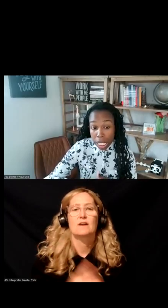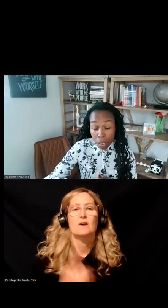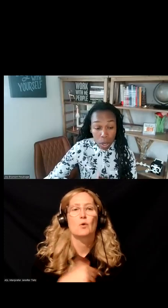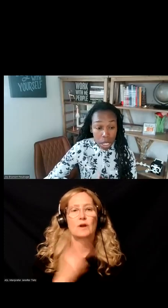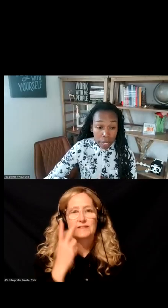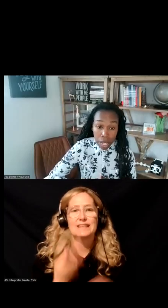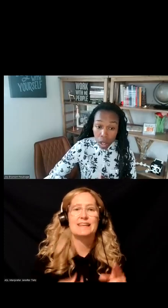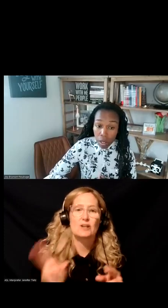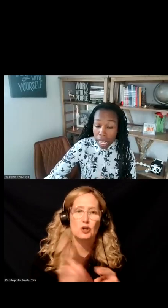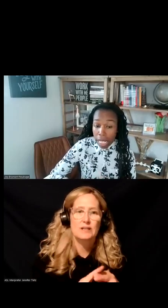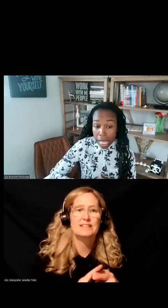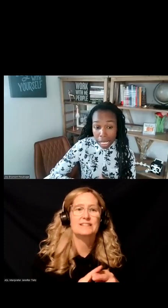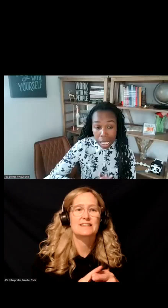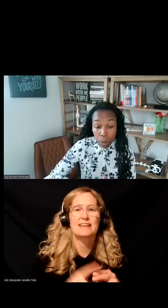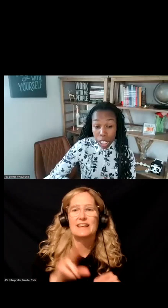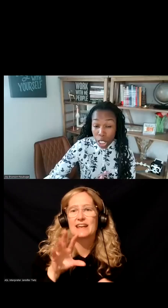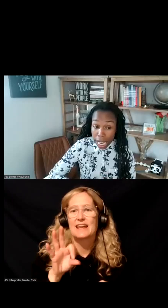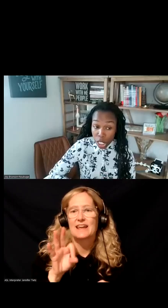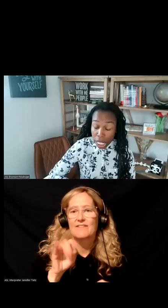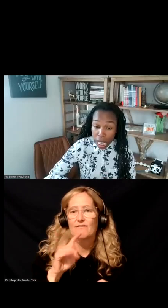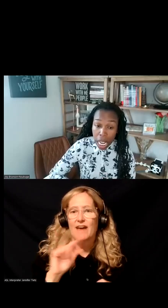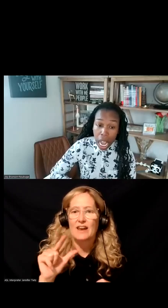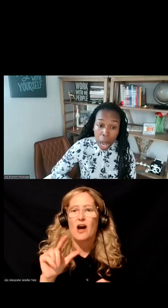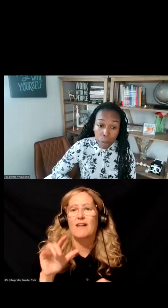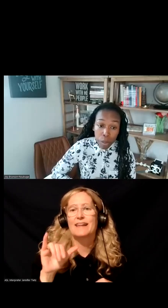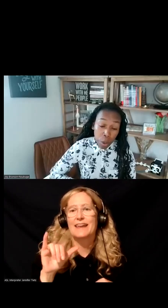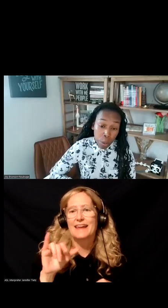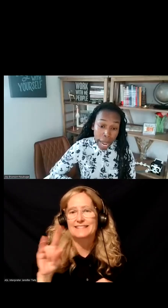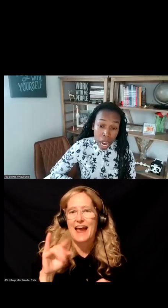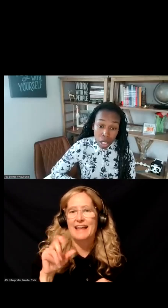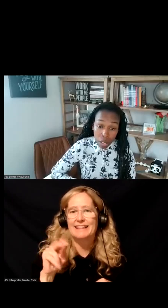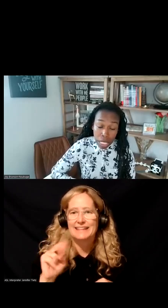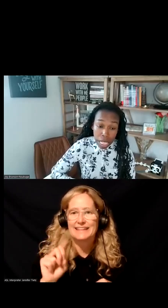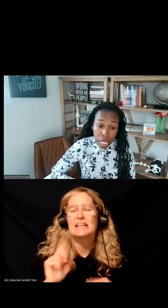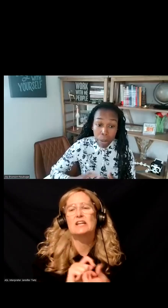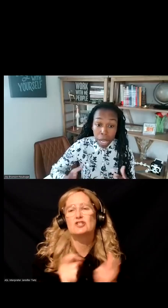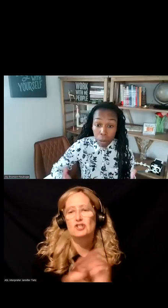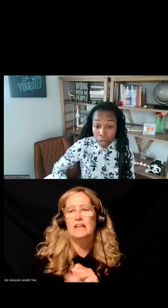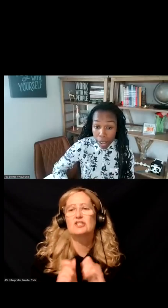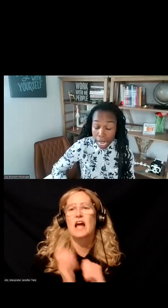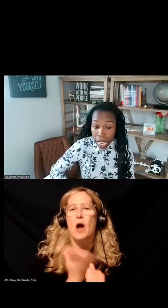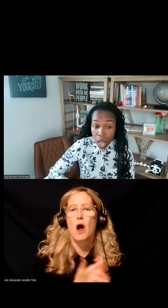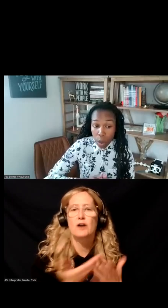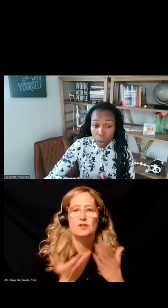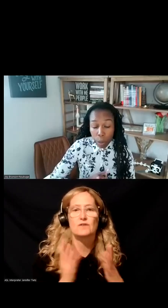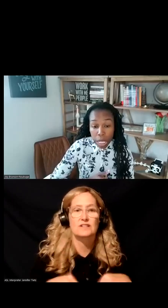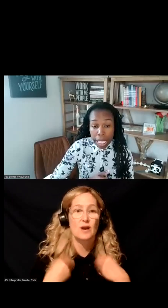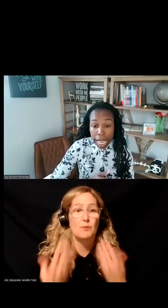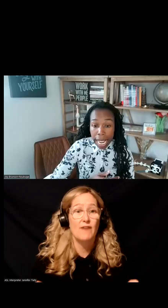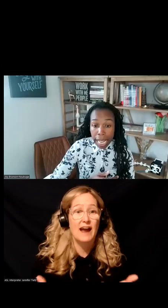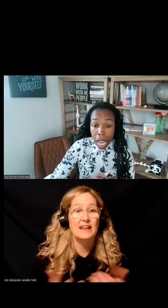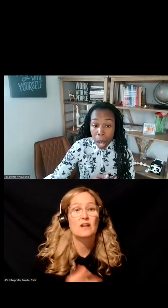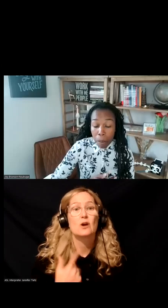an increase, of course, in fentanyl and xylazine, which is changing the way our services are being provided.